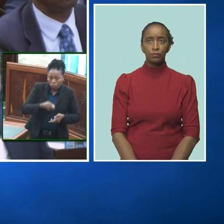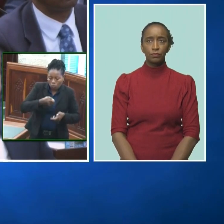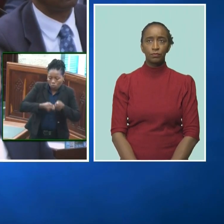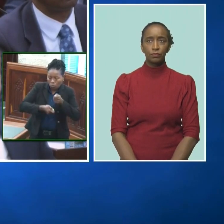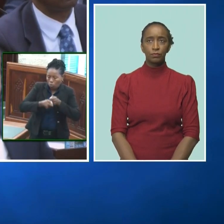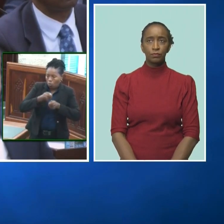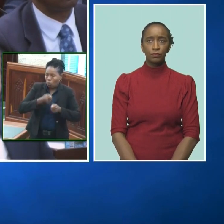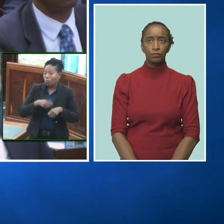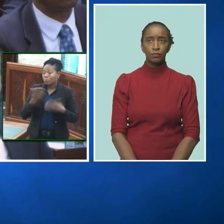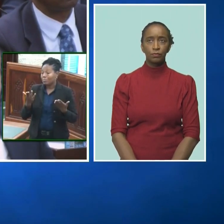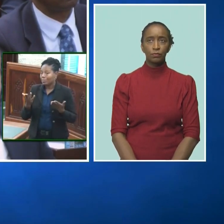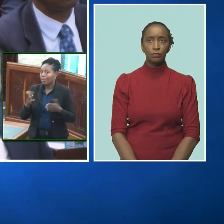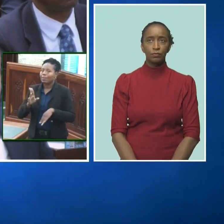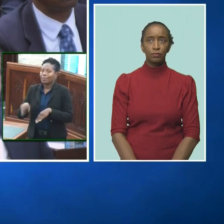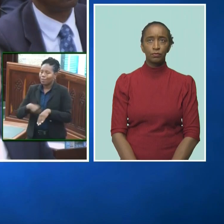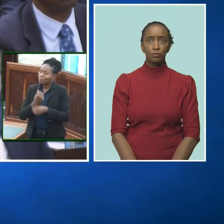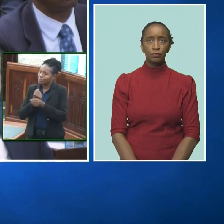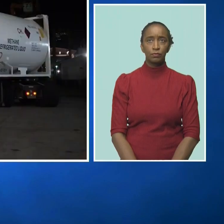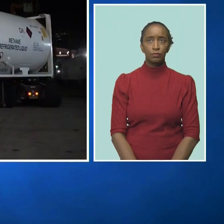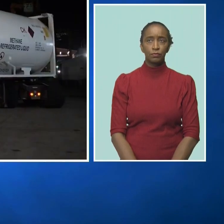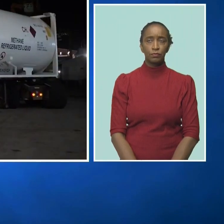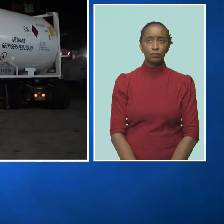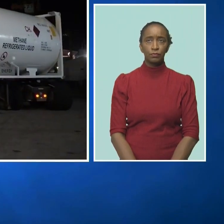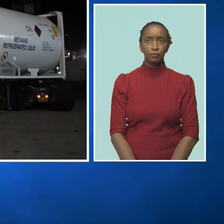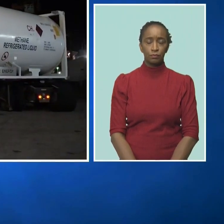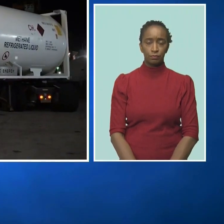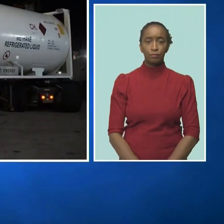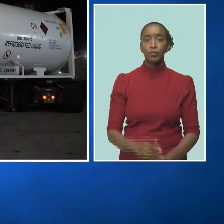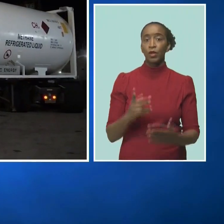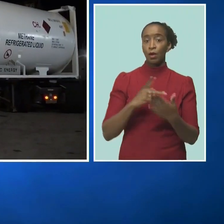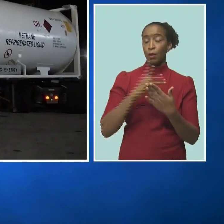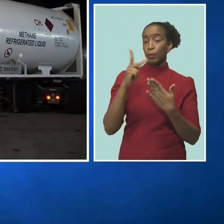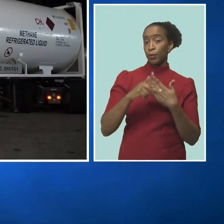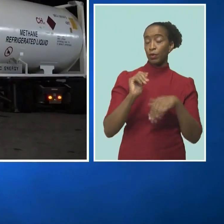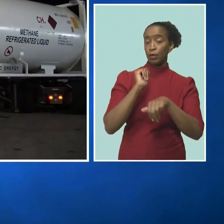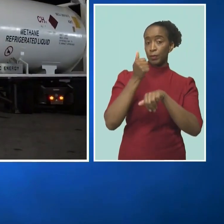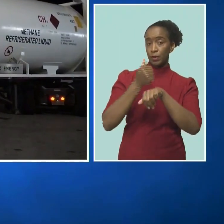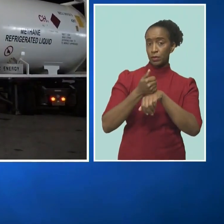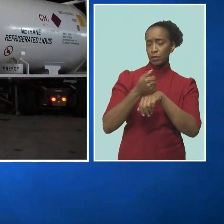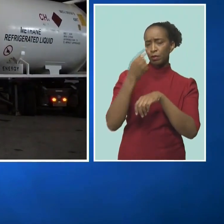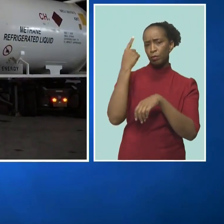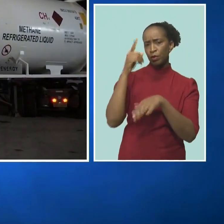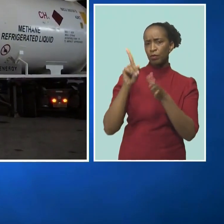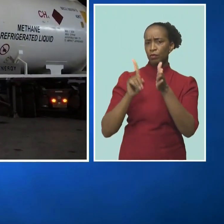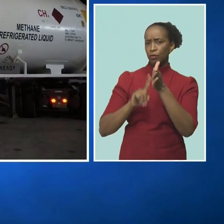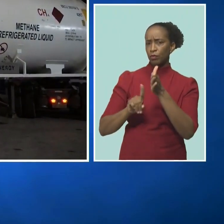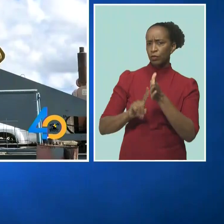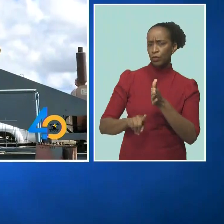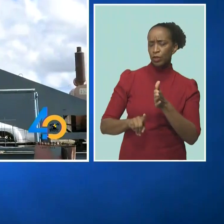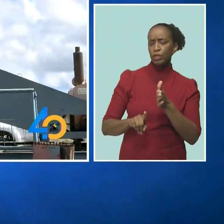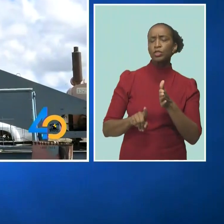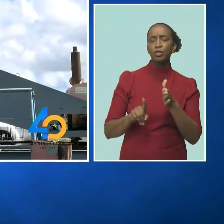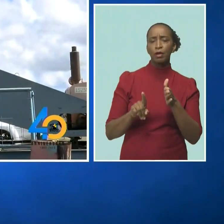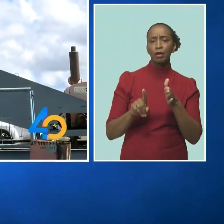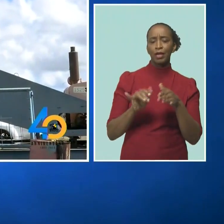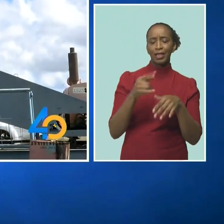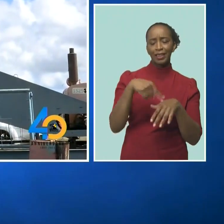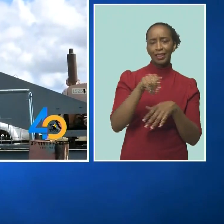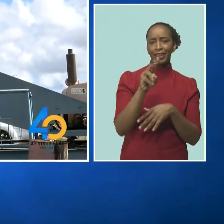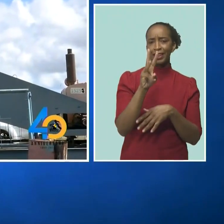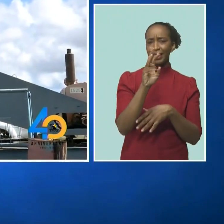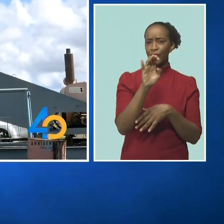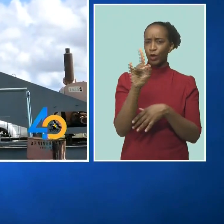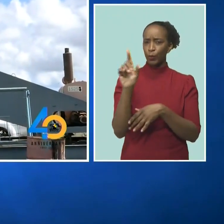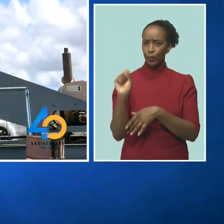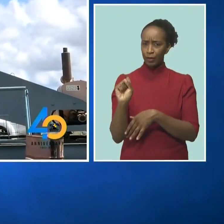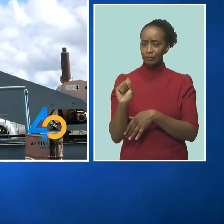the same natural gas too as well. A program, meanwhile, will be undertaken to assess the status of onshore wells as the MPC looks to